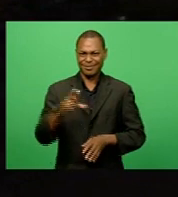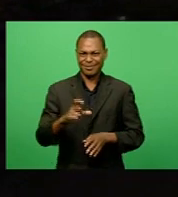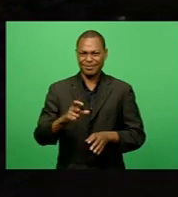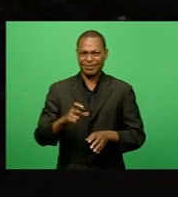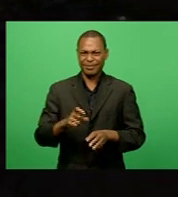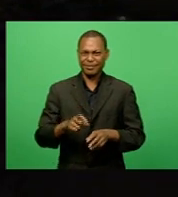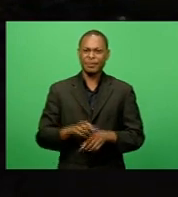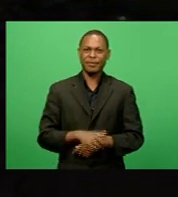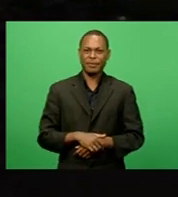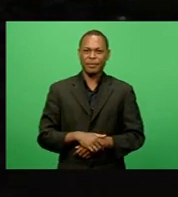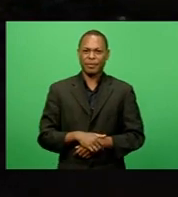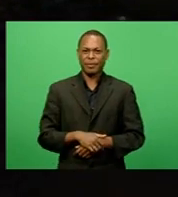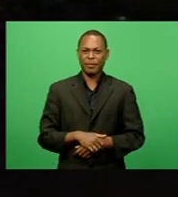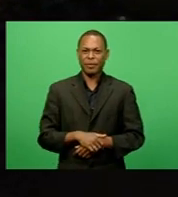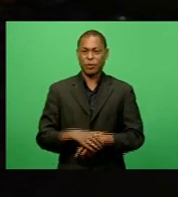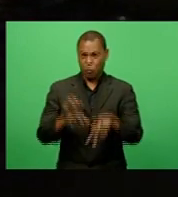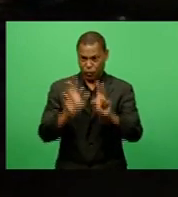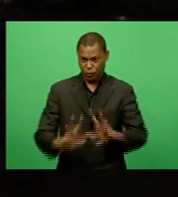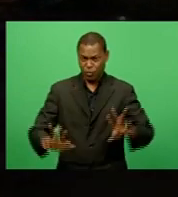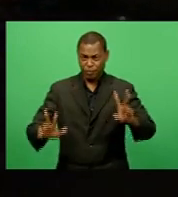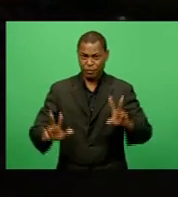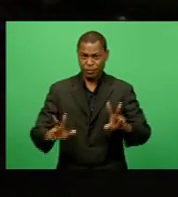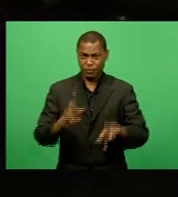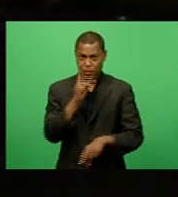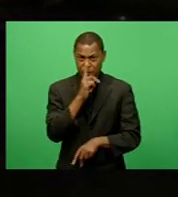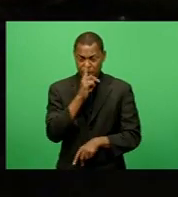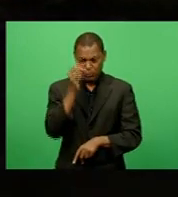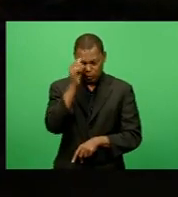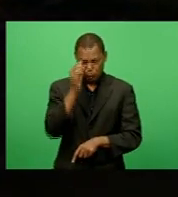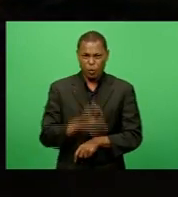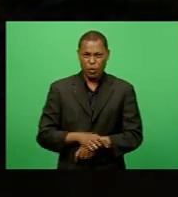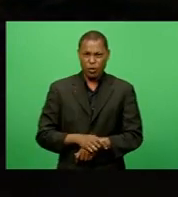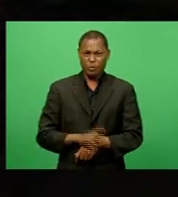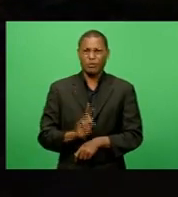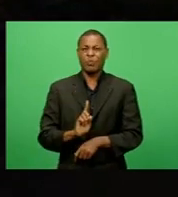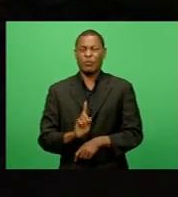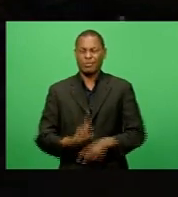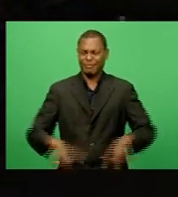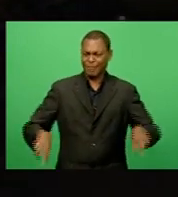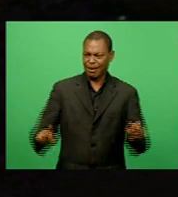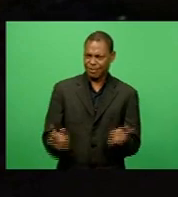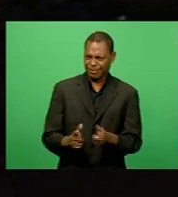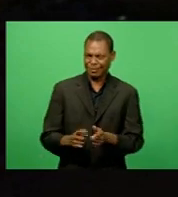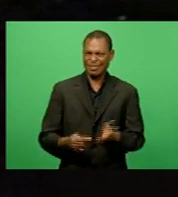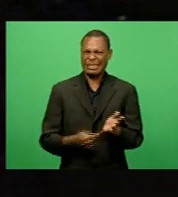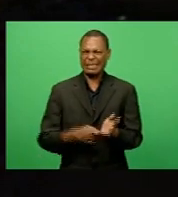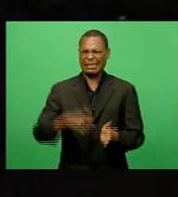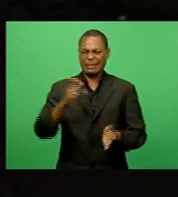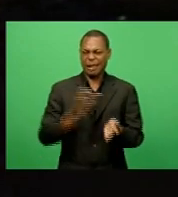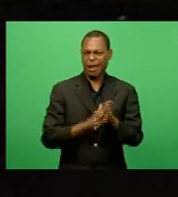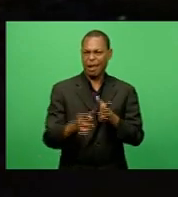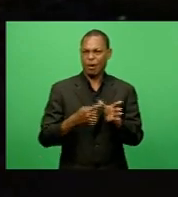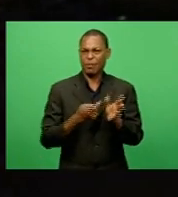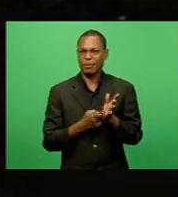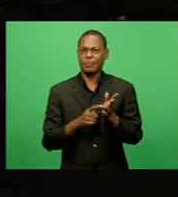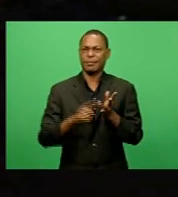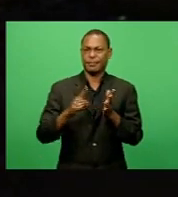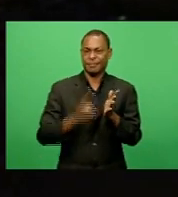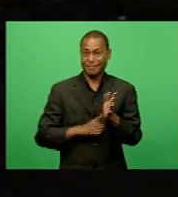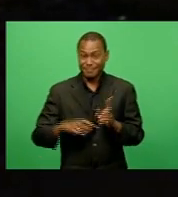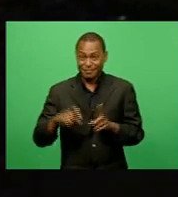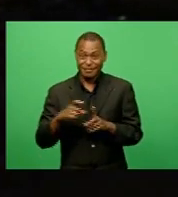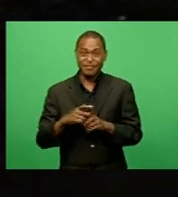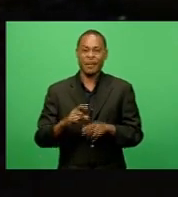know that there was minimal impact to the Northern Division by TC Herald. So it will be the same here later this week. There will